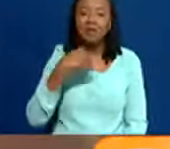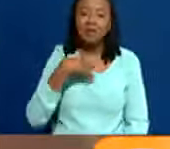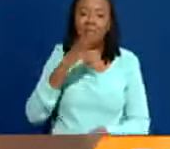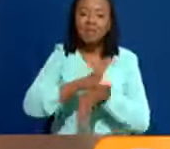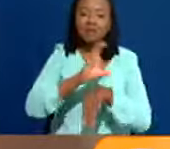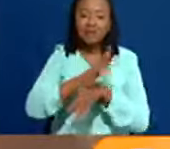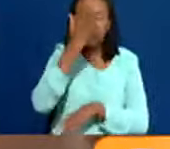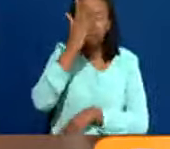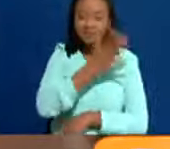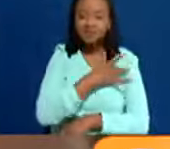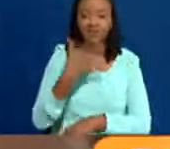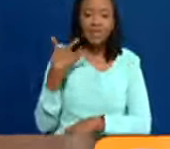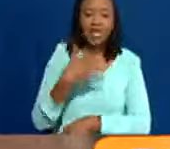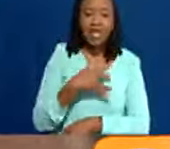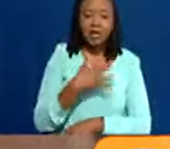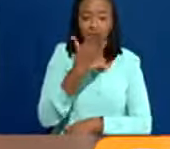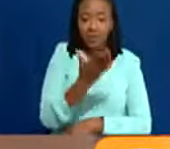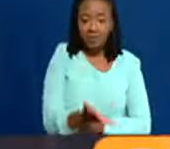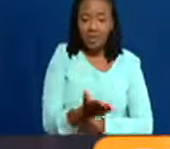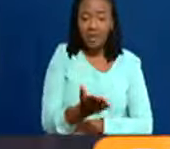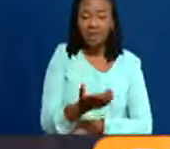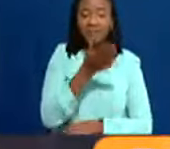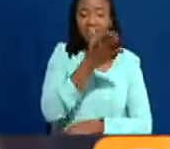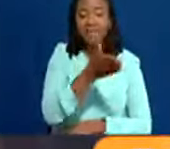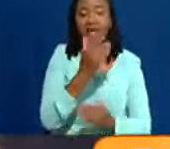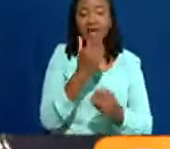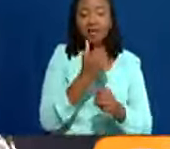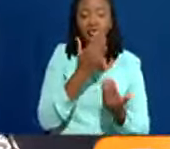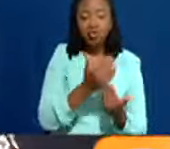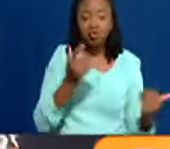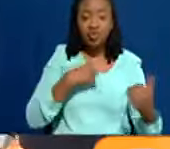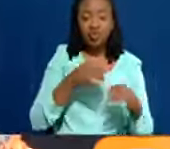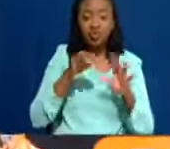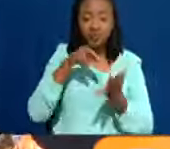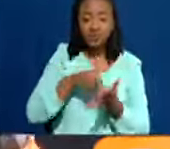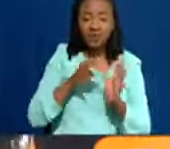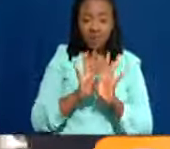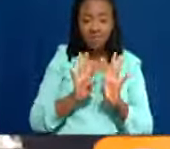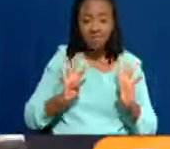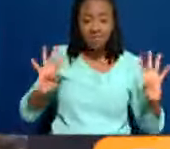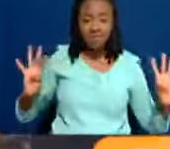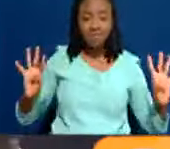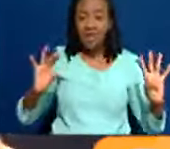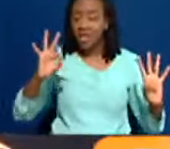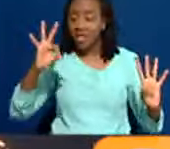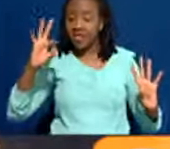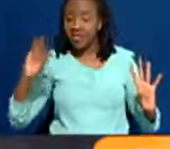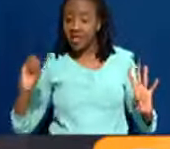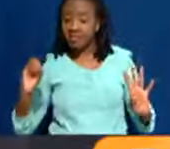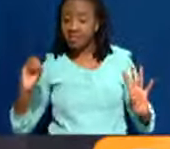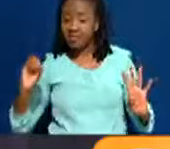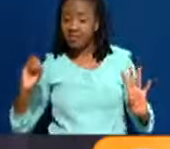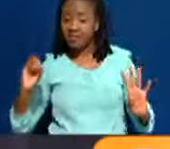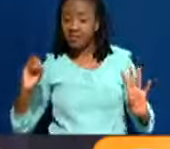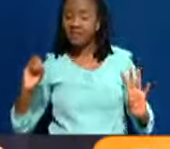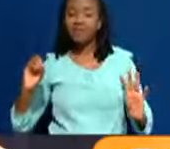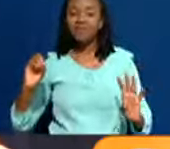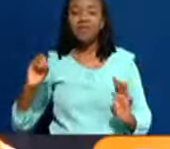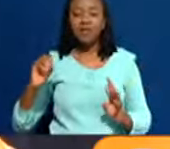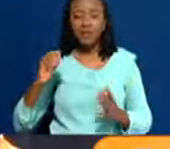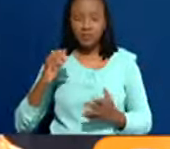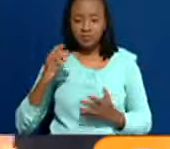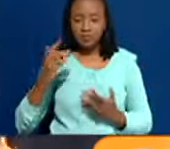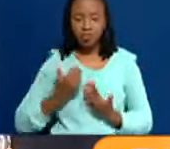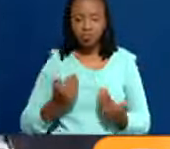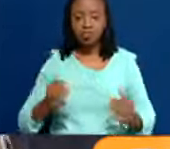Christ the King. Wale watoto wanatuimbia wakati wa ibada. Wakiwa 30, 25 ni wasichana.